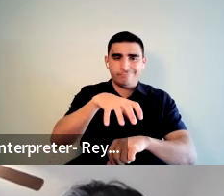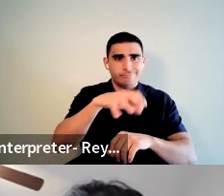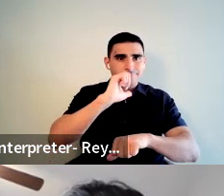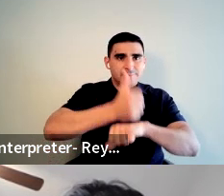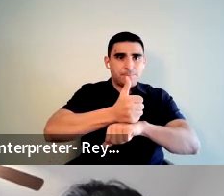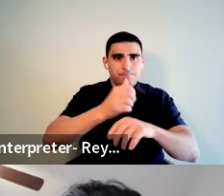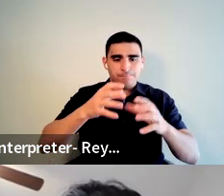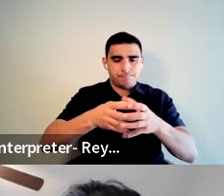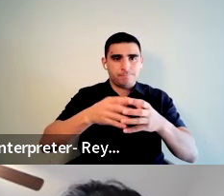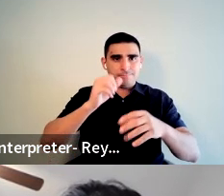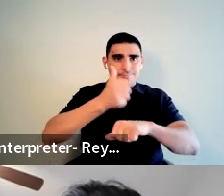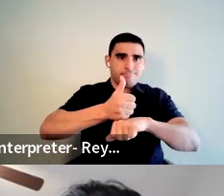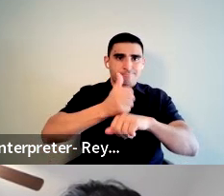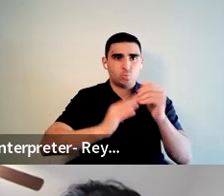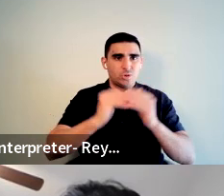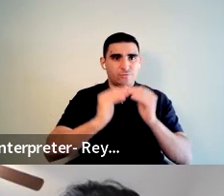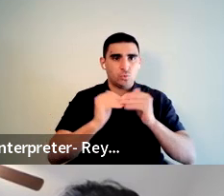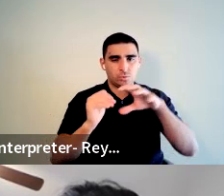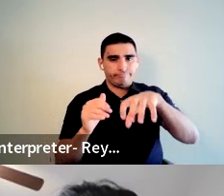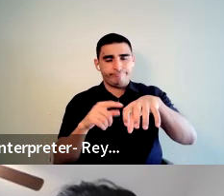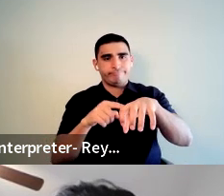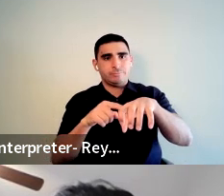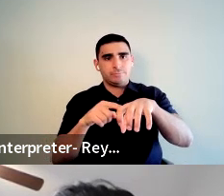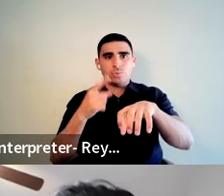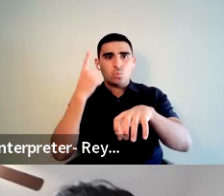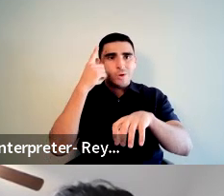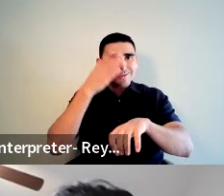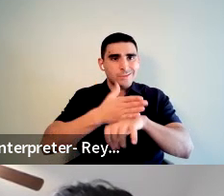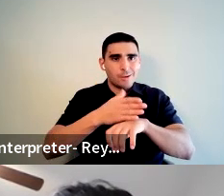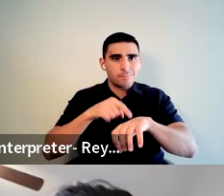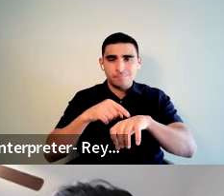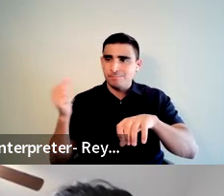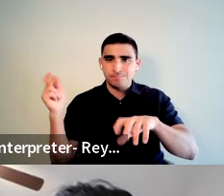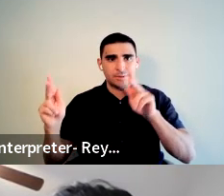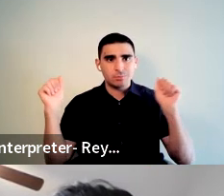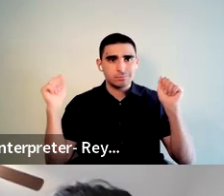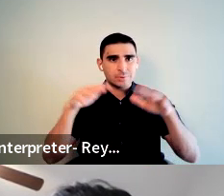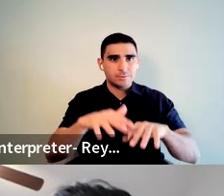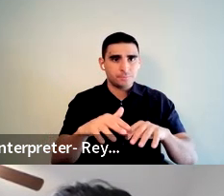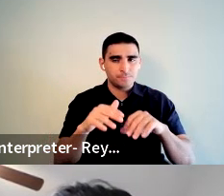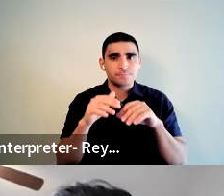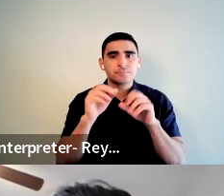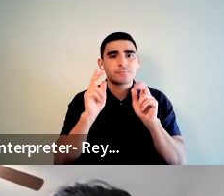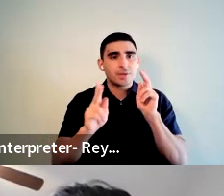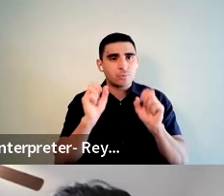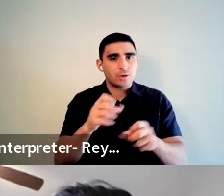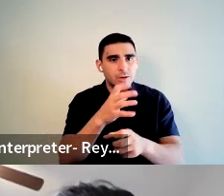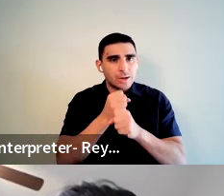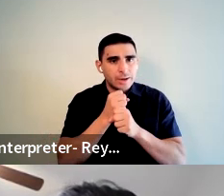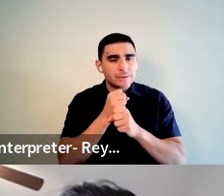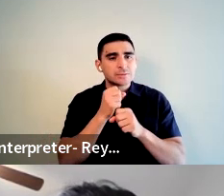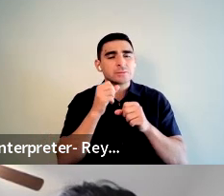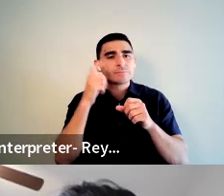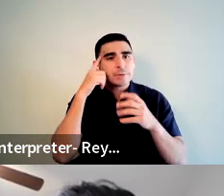option for everyone. So having kind of layers where it's, of course, for people to get access to mental health resources